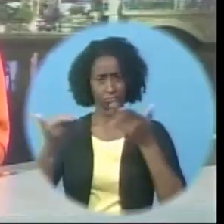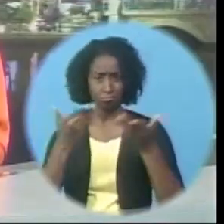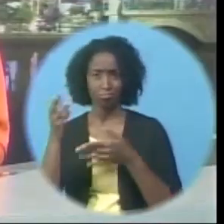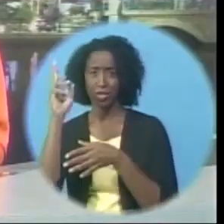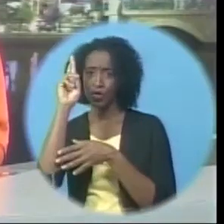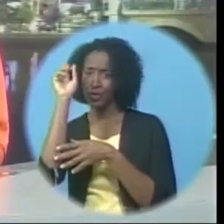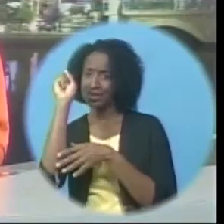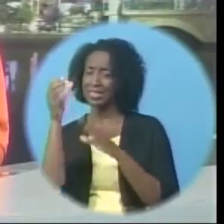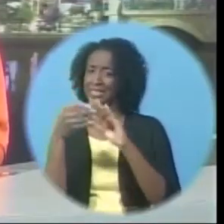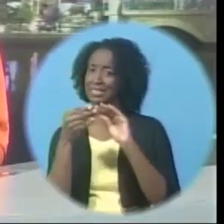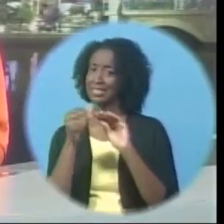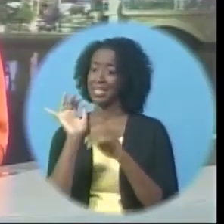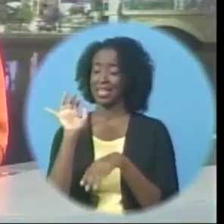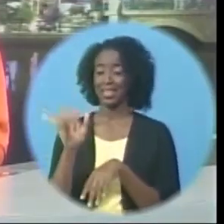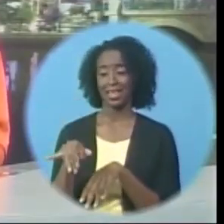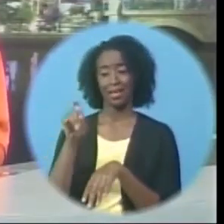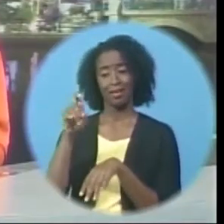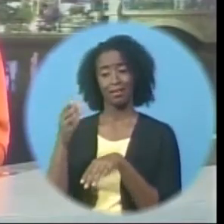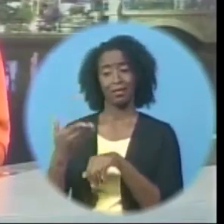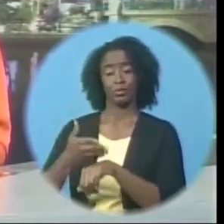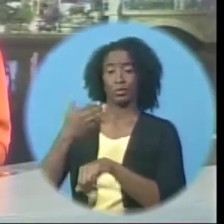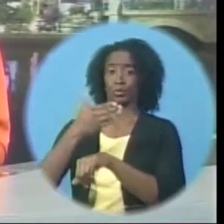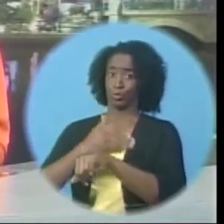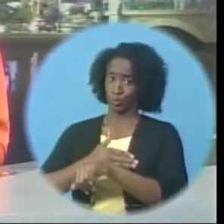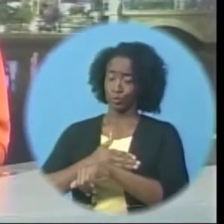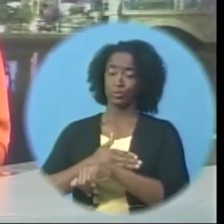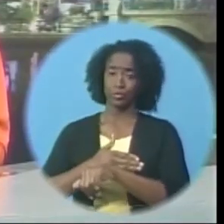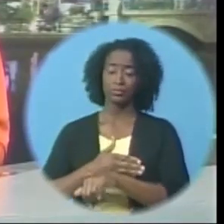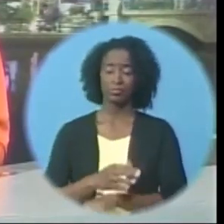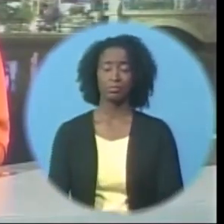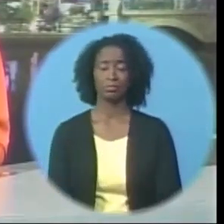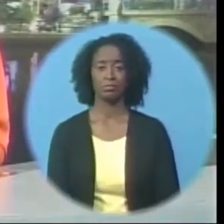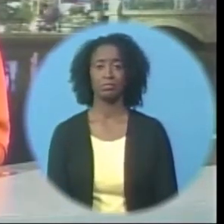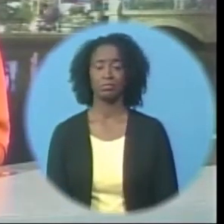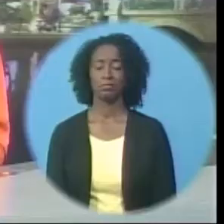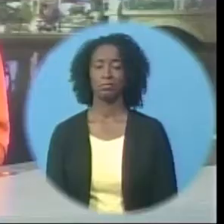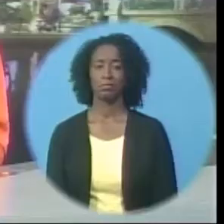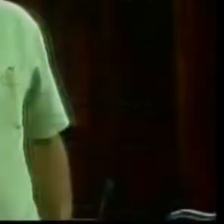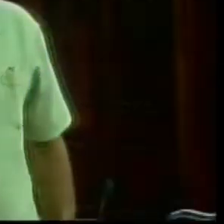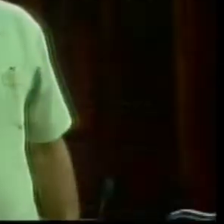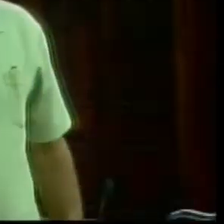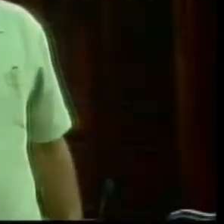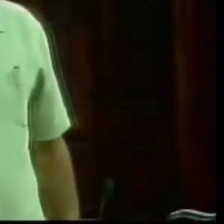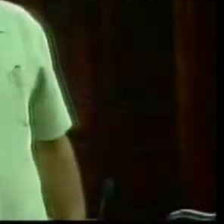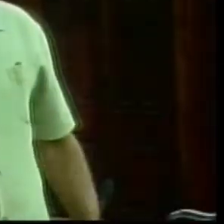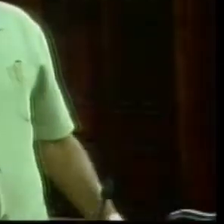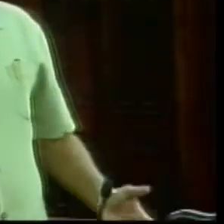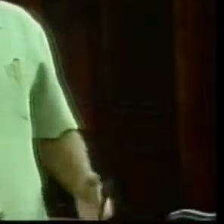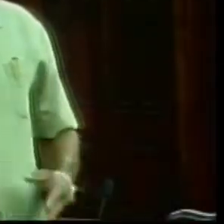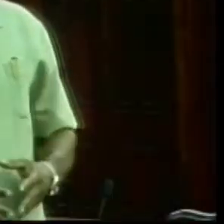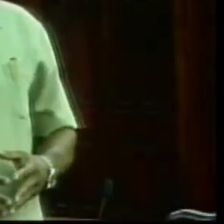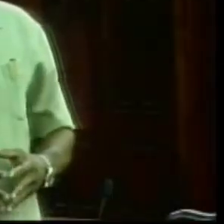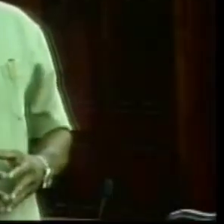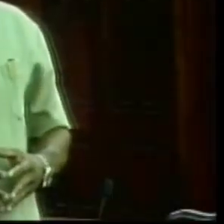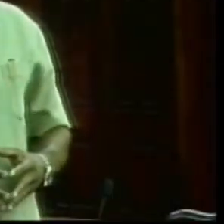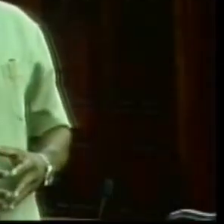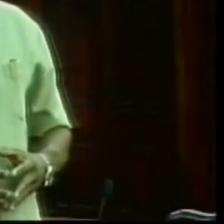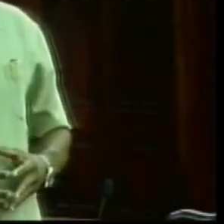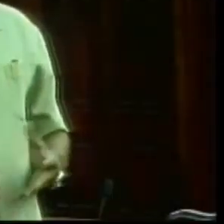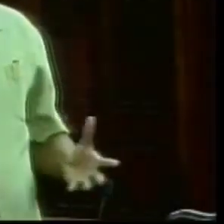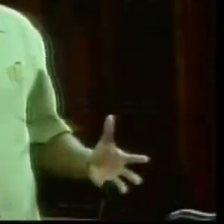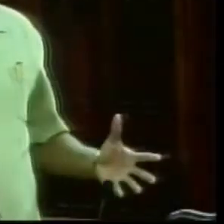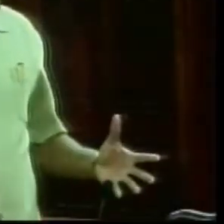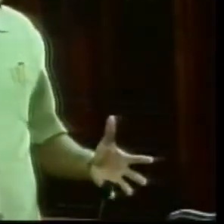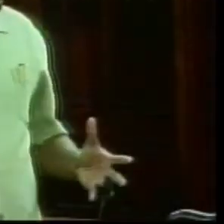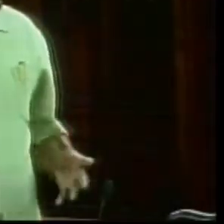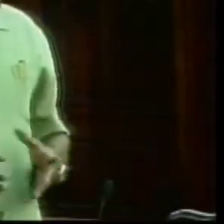is something which government must look at and change as soon as possible. Many of these people are